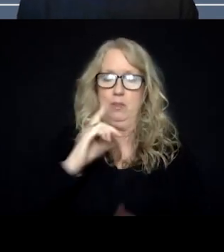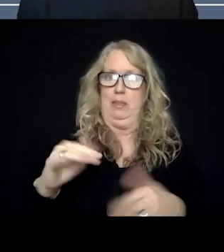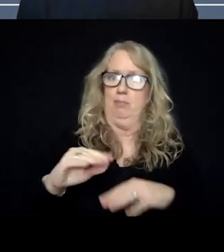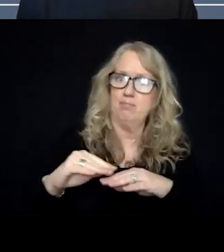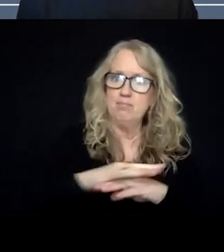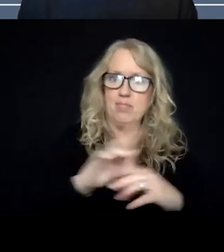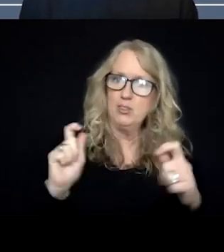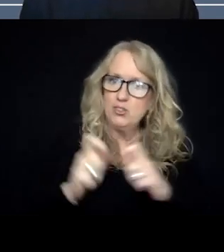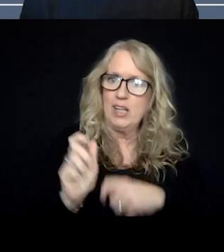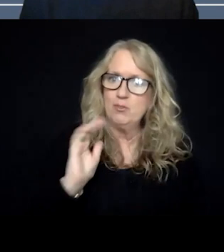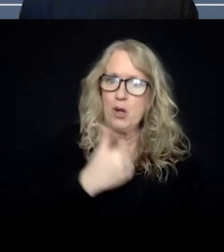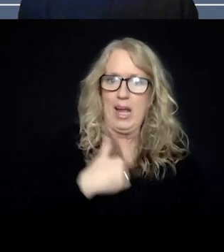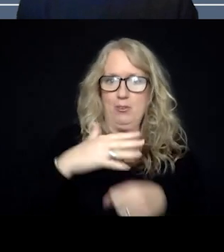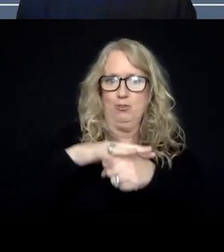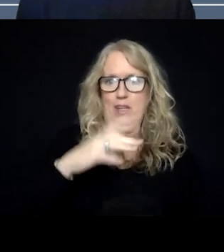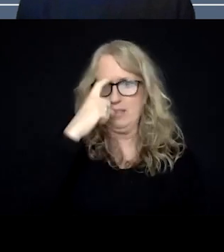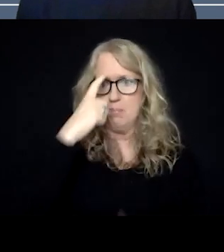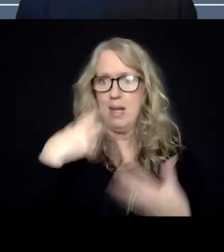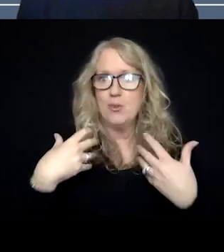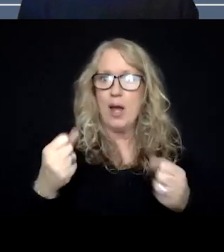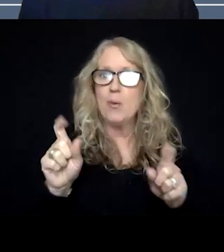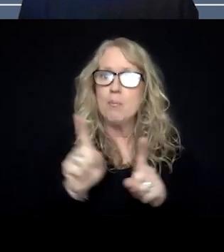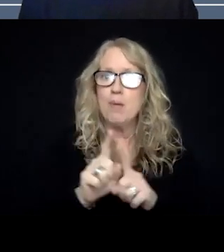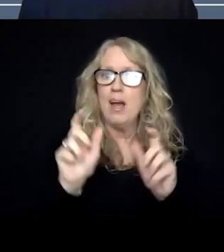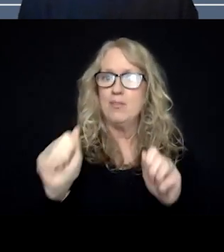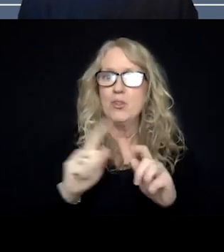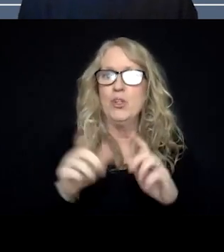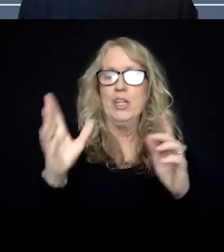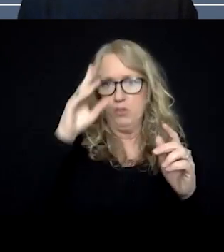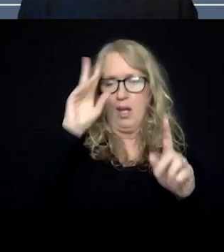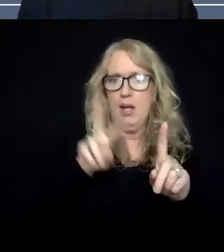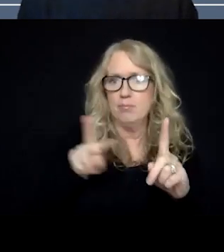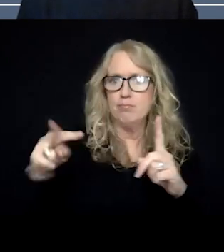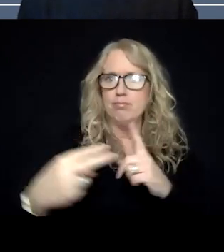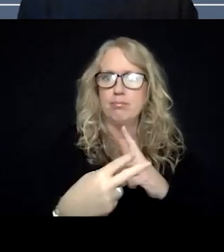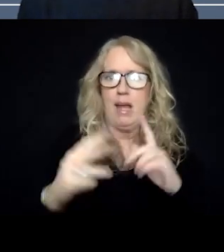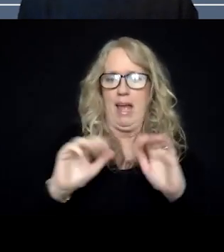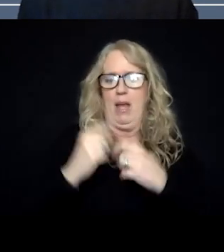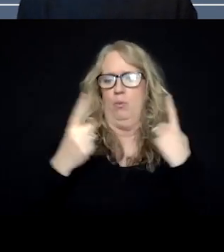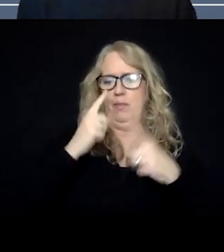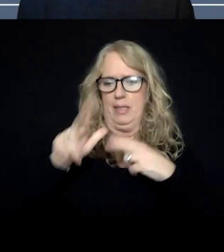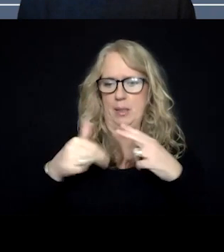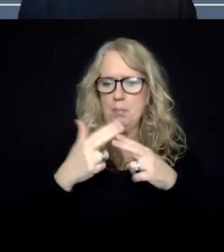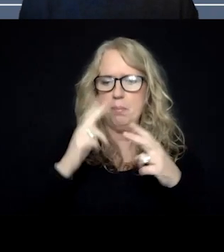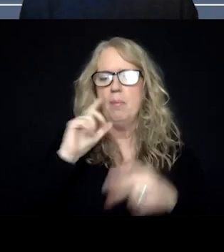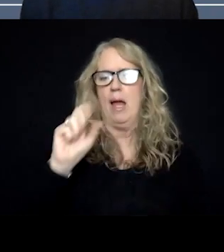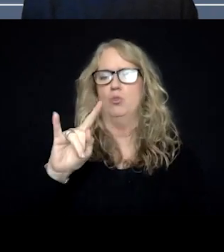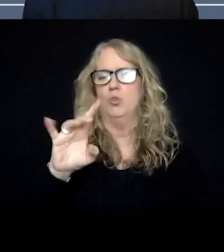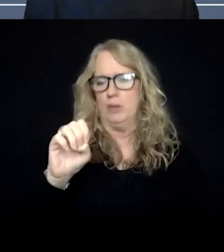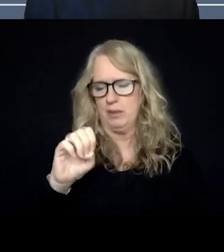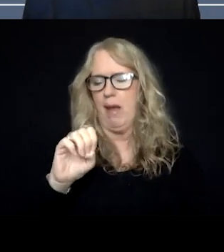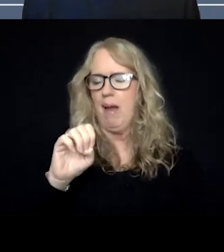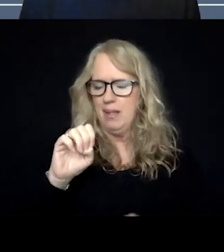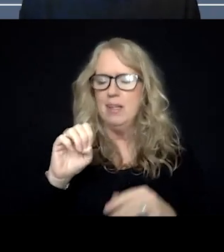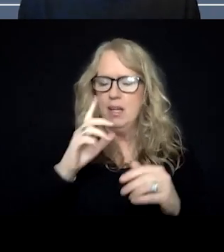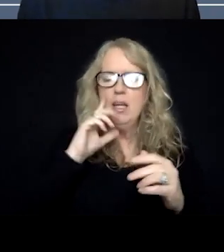our understanding of stress and mental health, but also could introduce a paradigm shift in terms of how we think about suicide prevention and crisis response. But